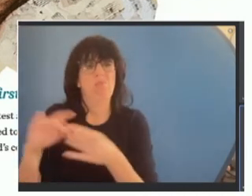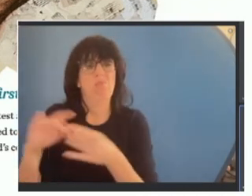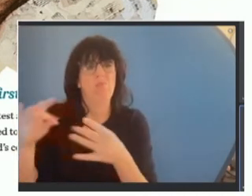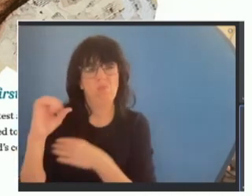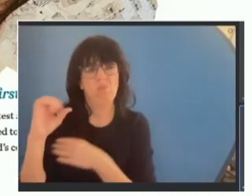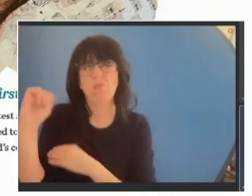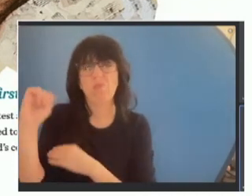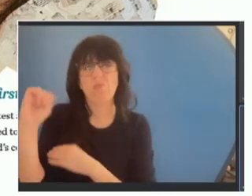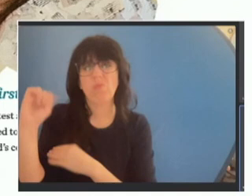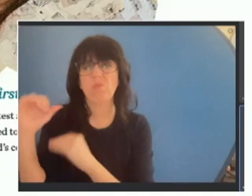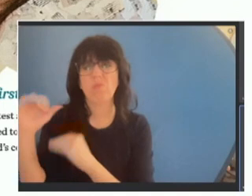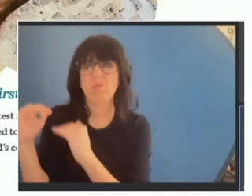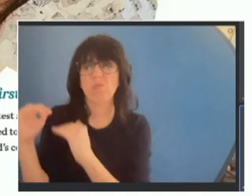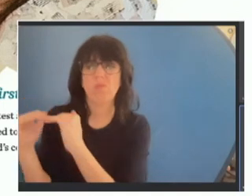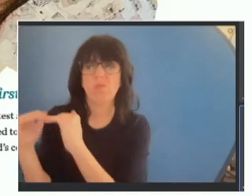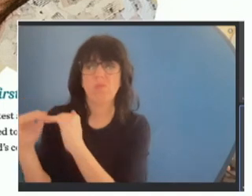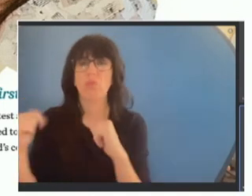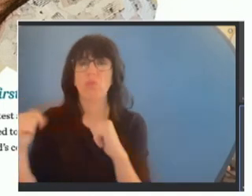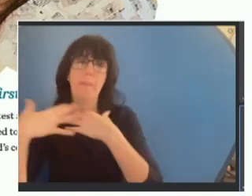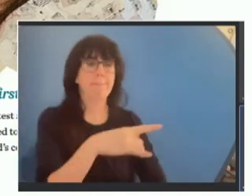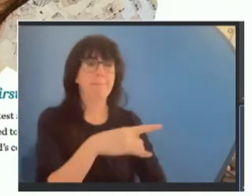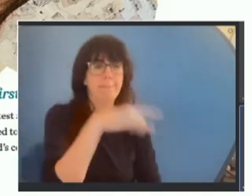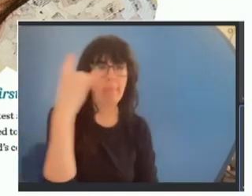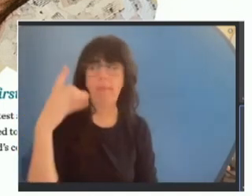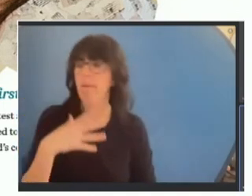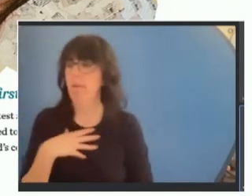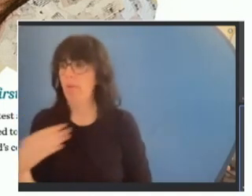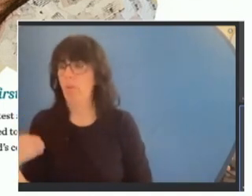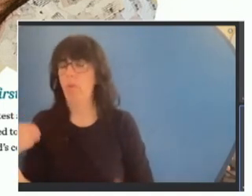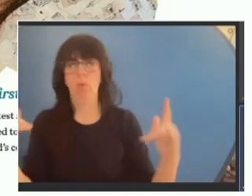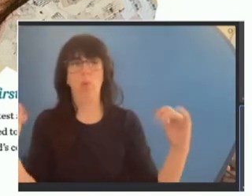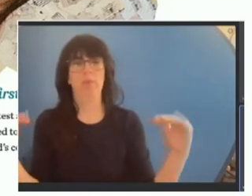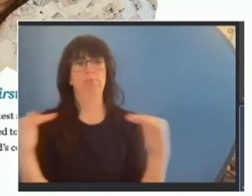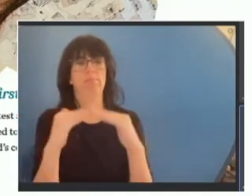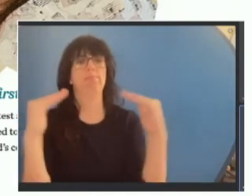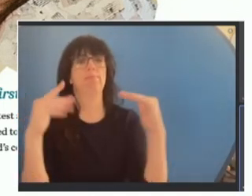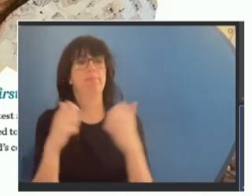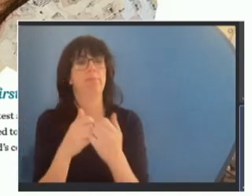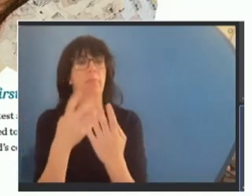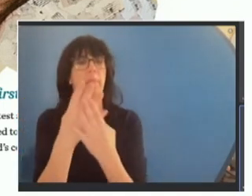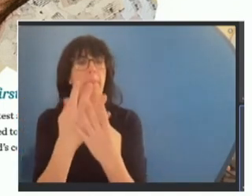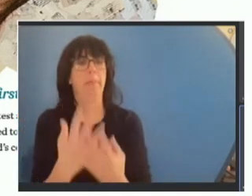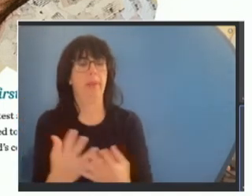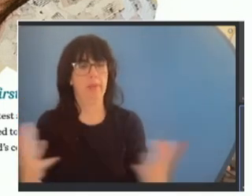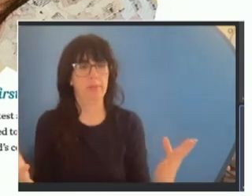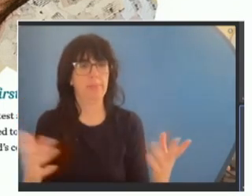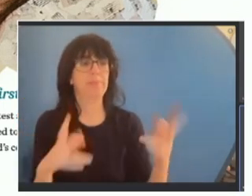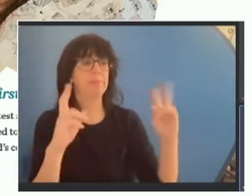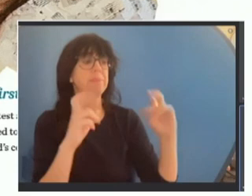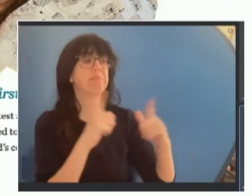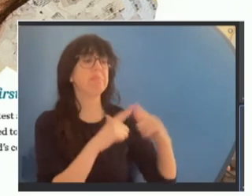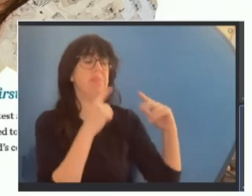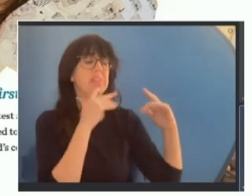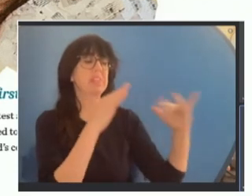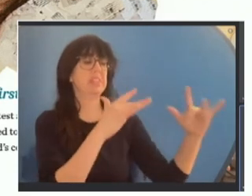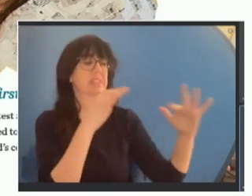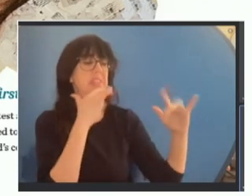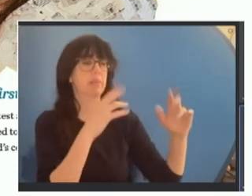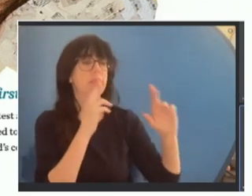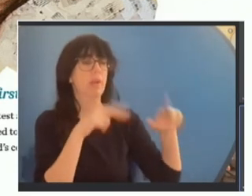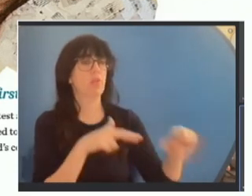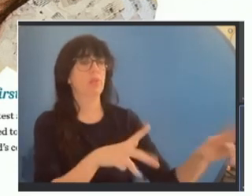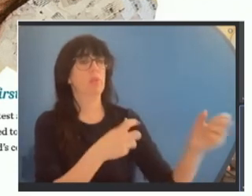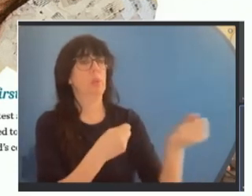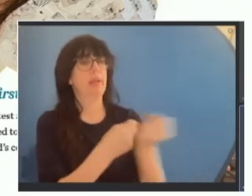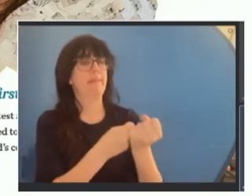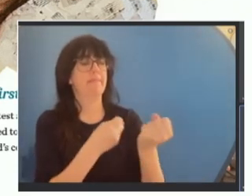Black and white prisoners were treated equally. Sing down by the riverside to advocate for peace.